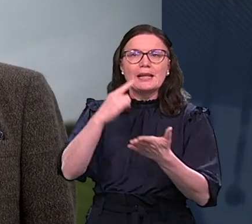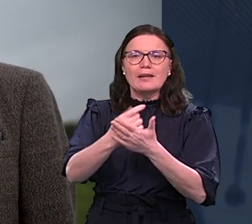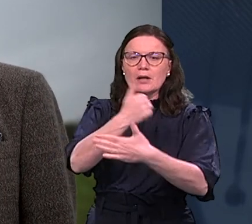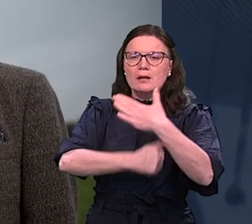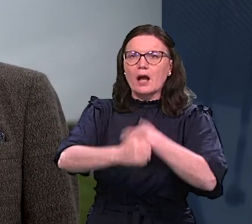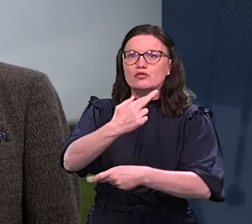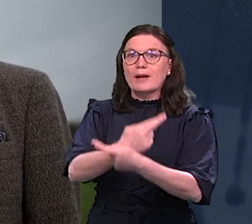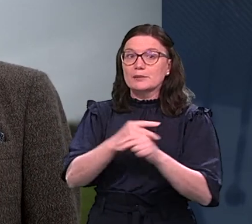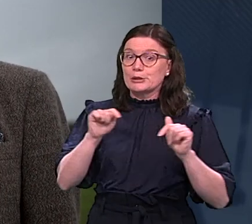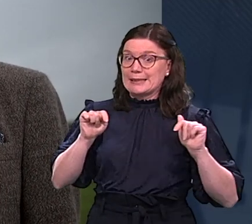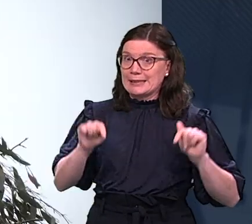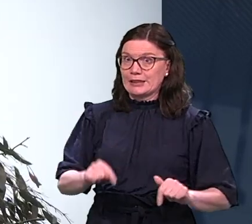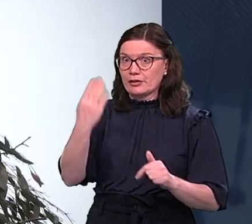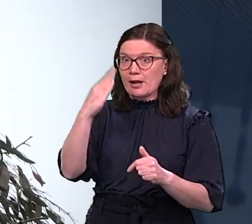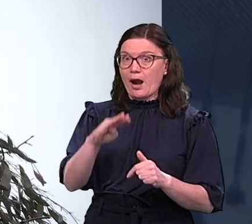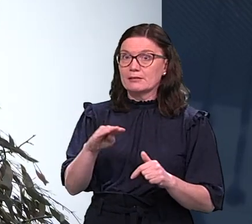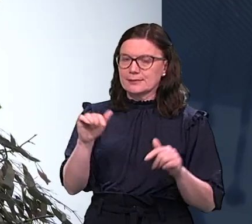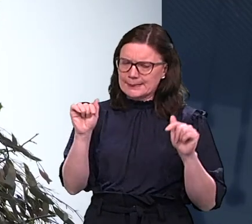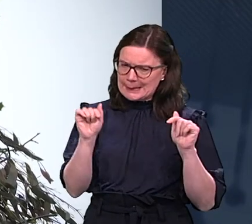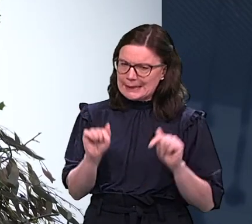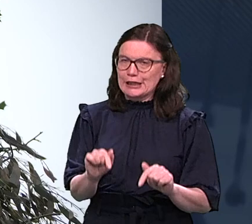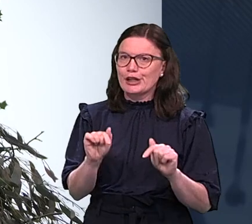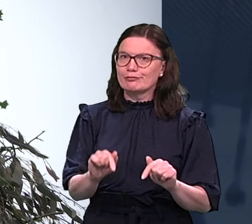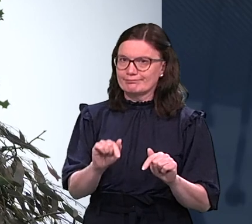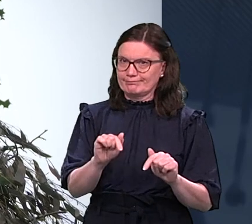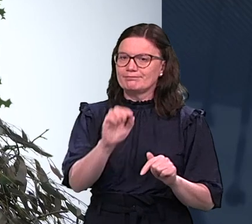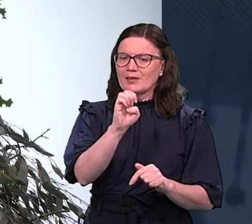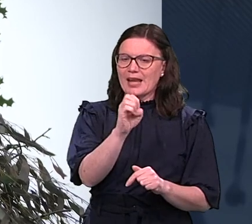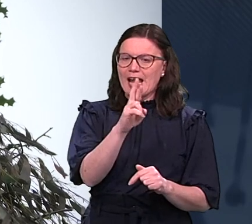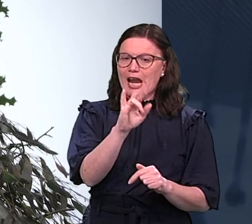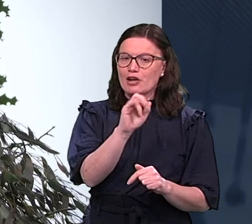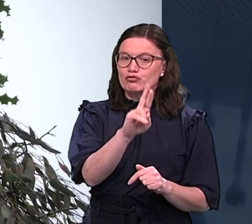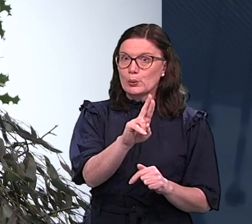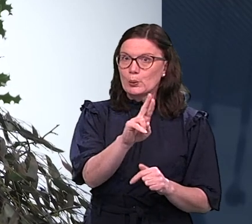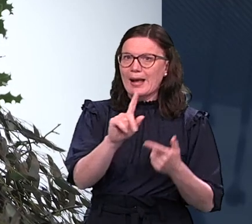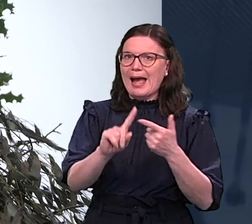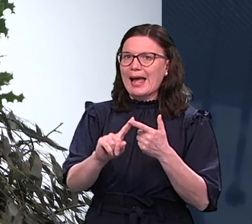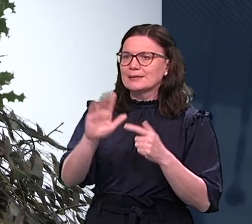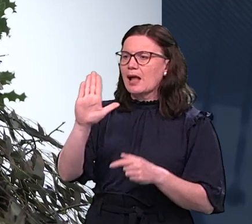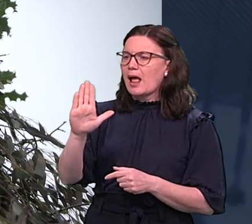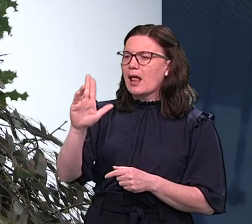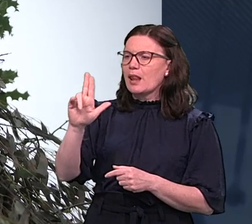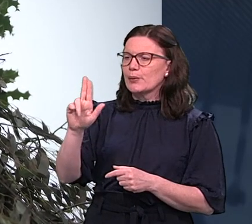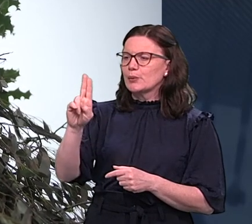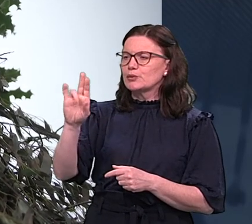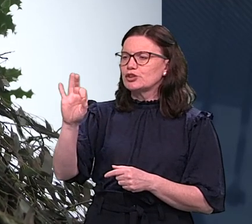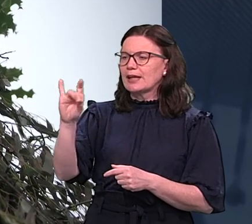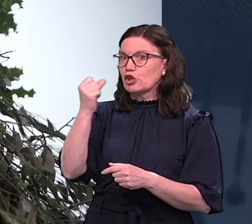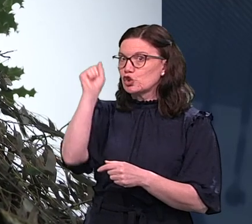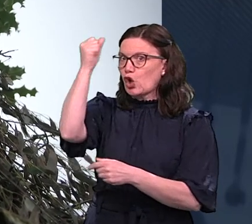Eru, Mother Earth, rests here, and Lu, the sun god, rests here. So from